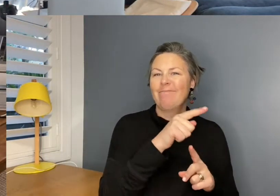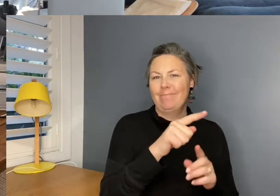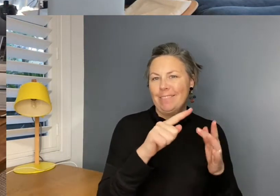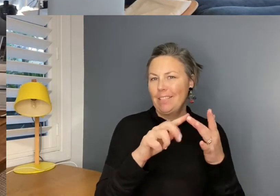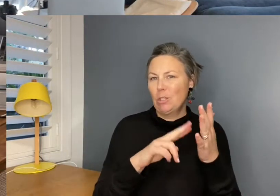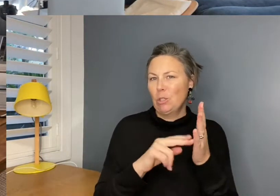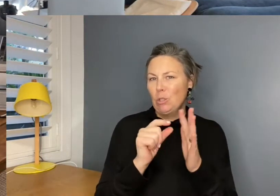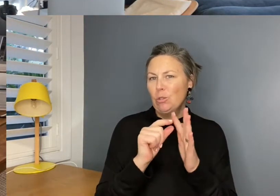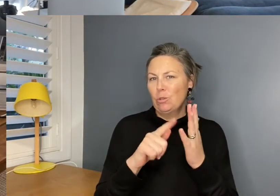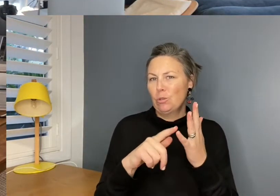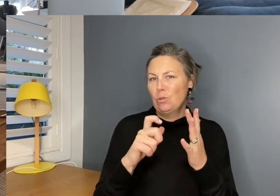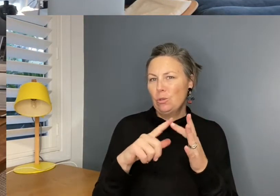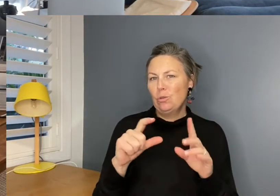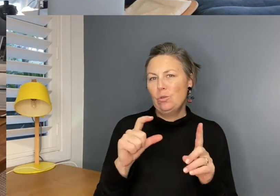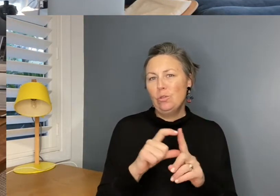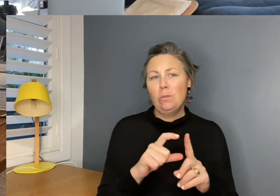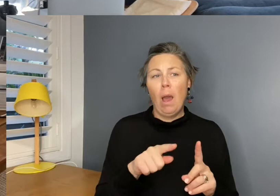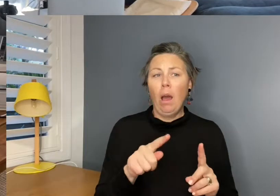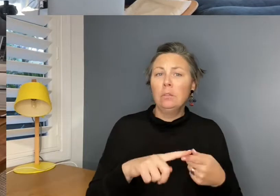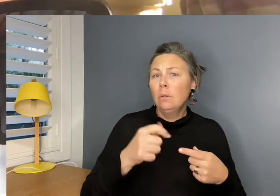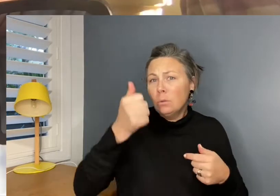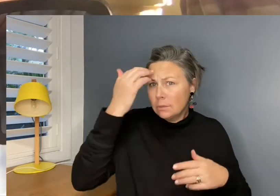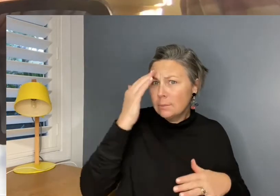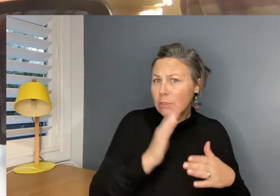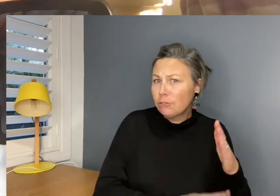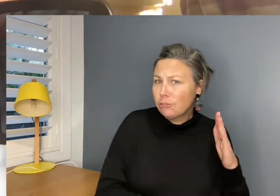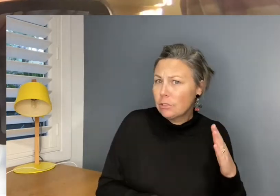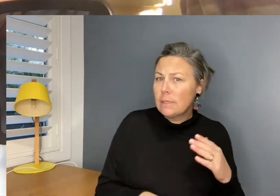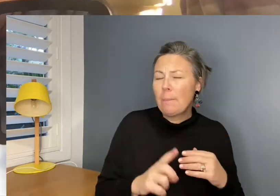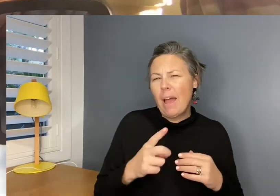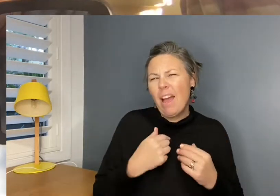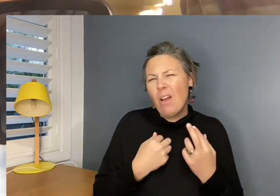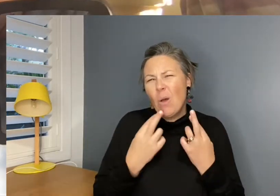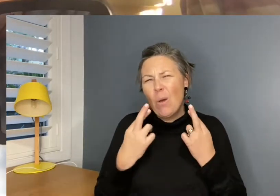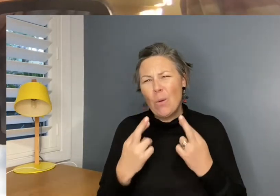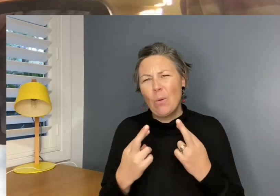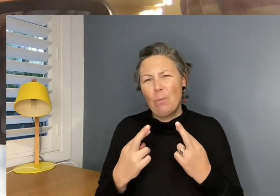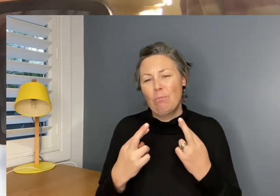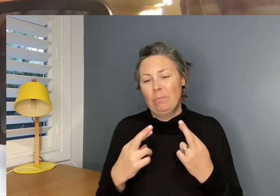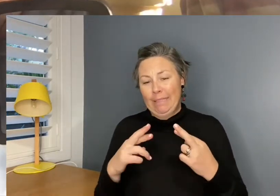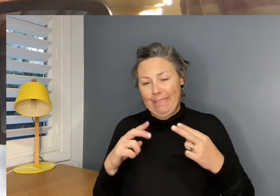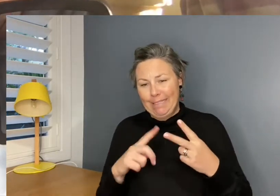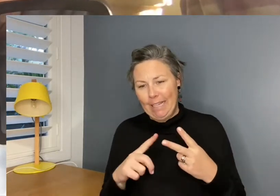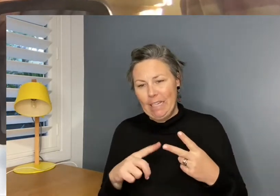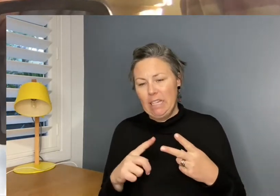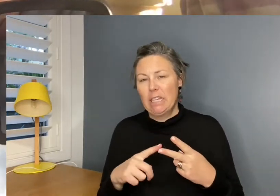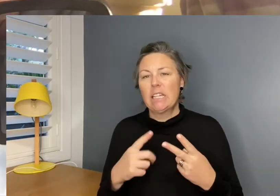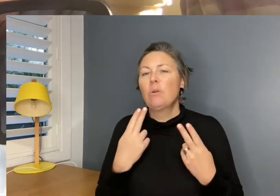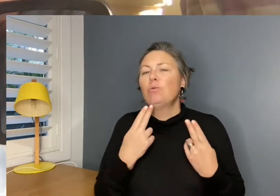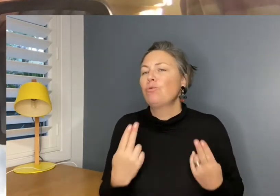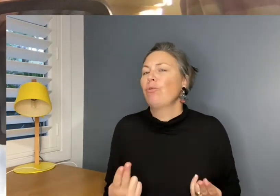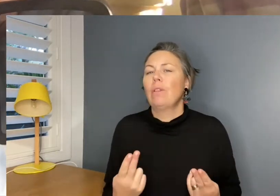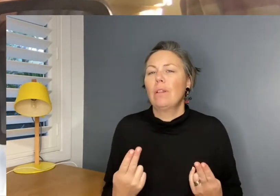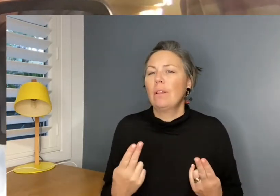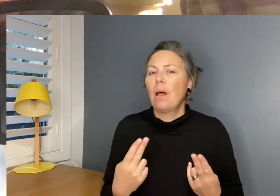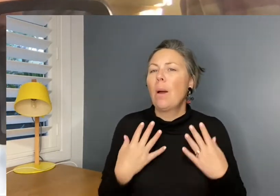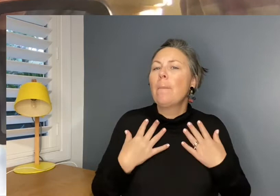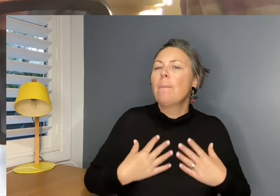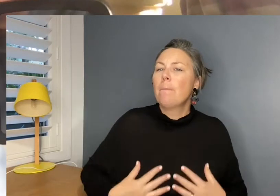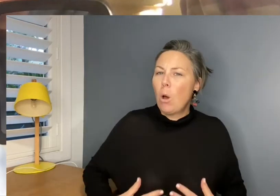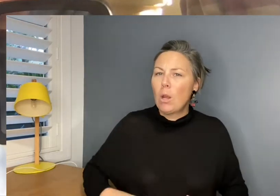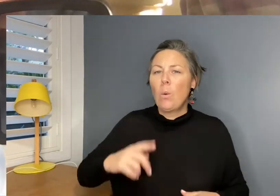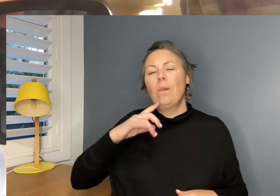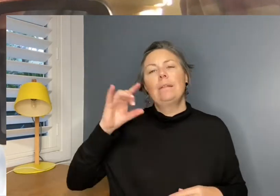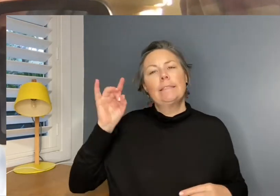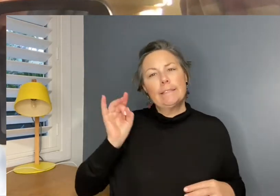of it, but I was really hoping to just trust my body